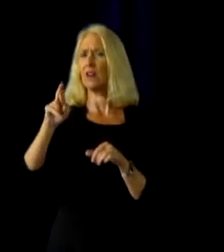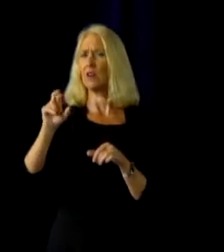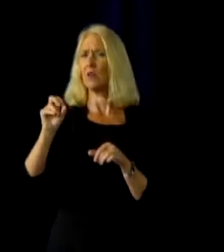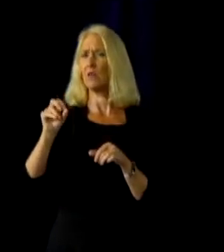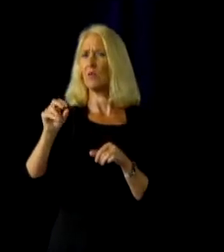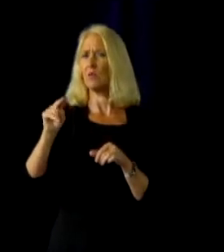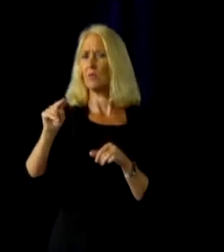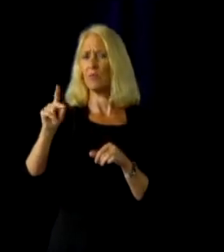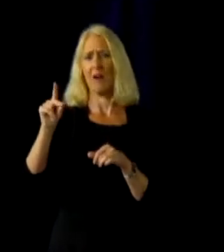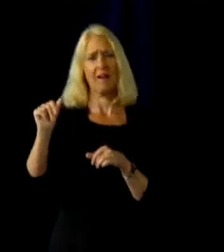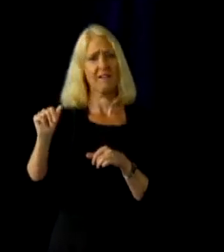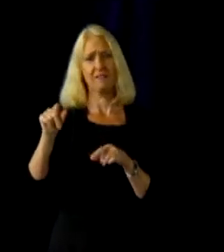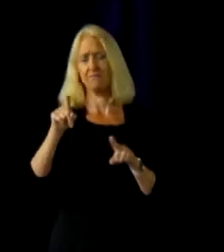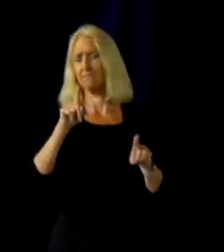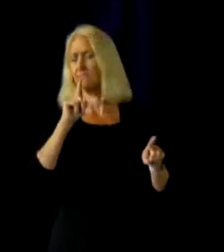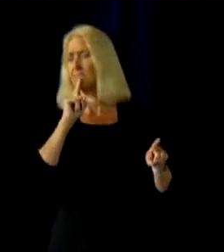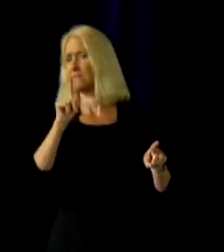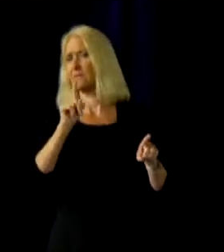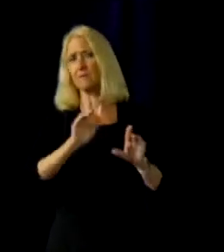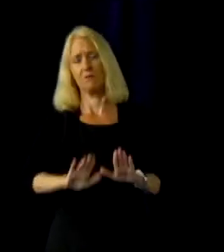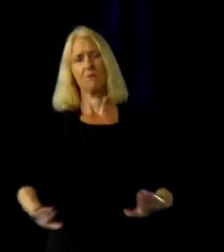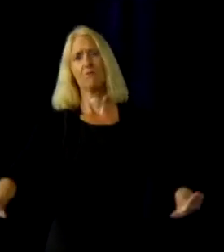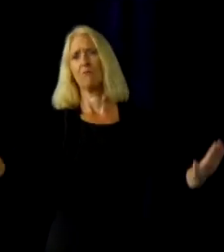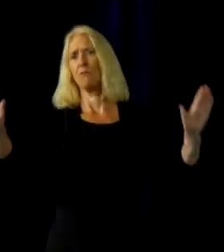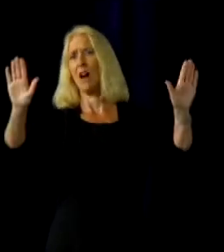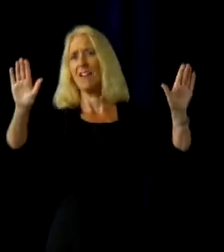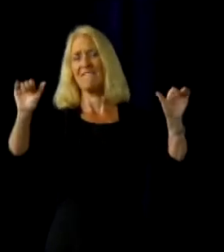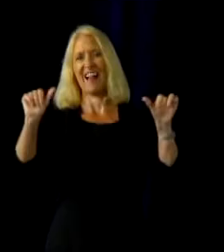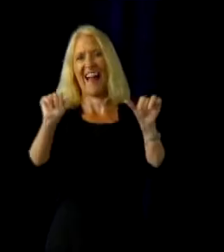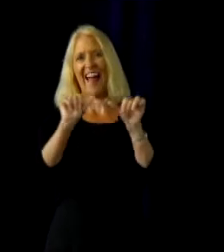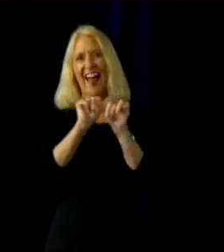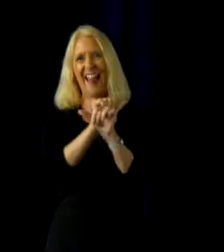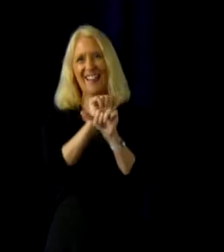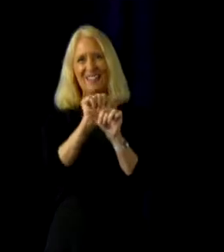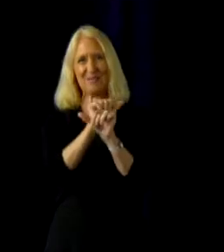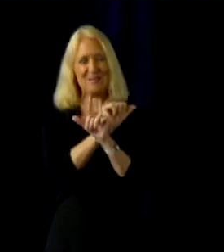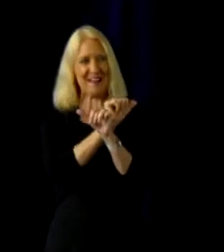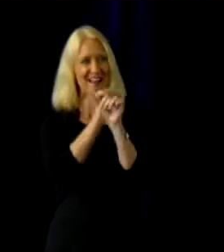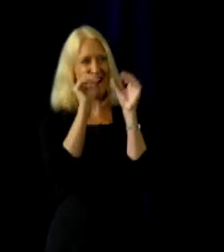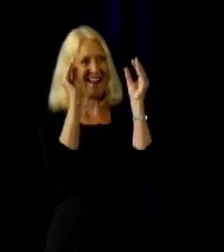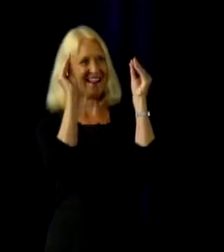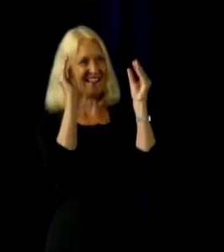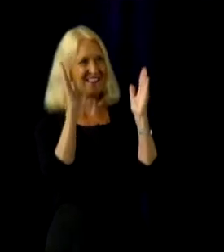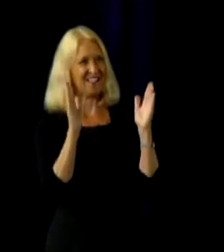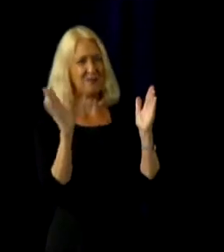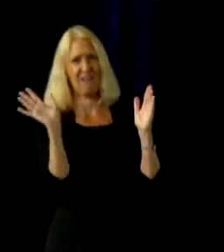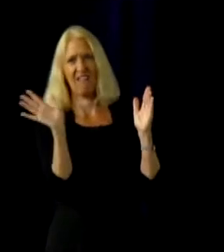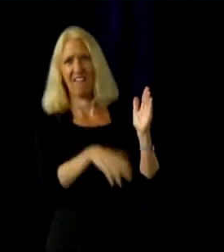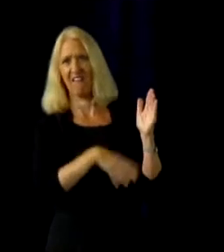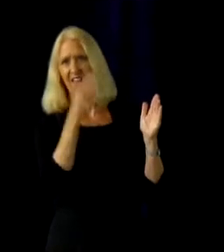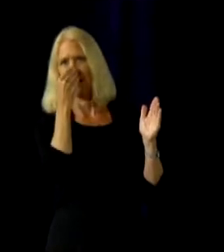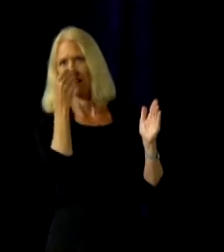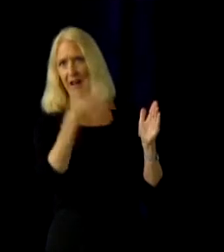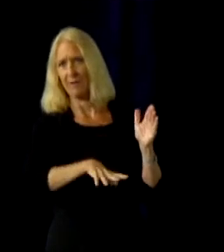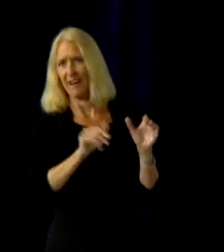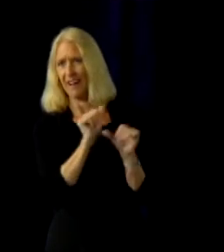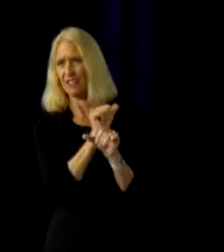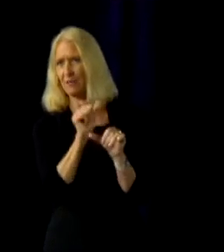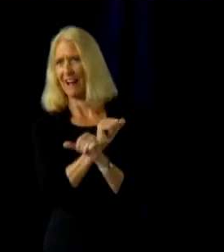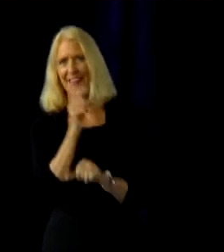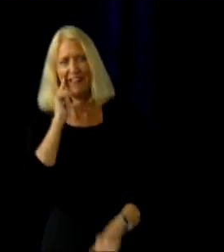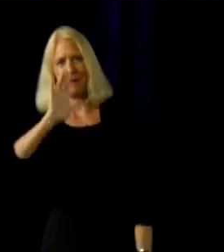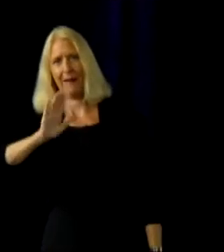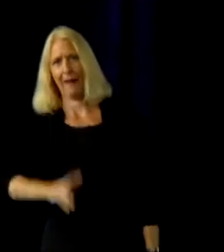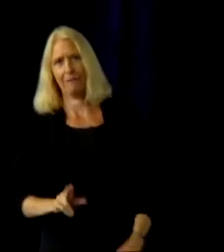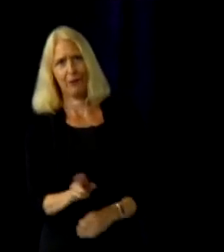phenomenal algebra teacher. And I had no use for algebra and could think of any way I would ever use